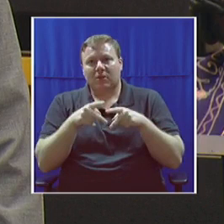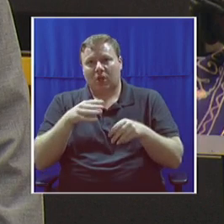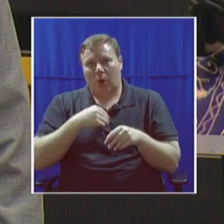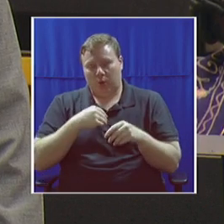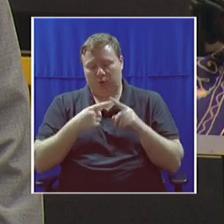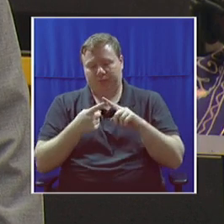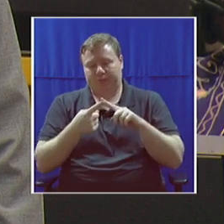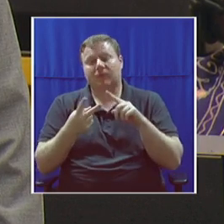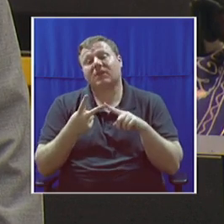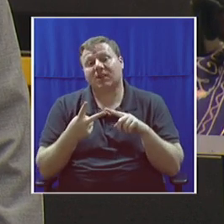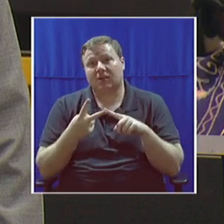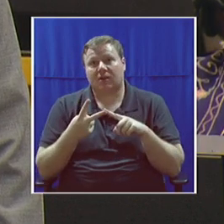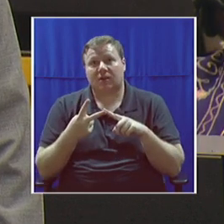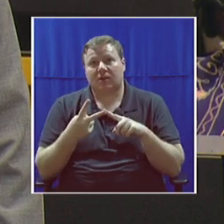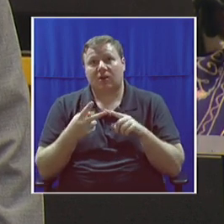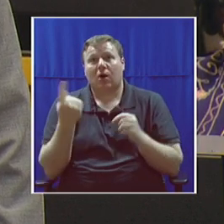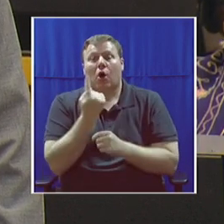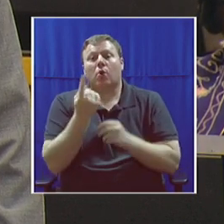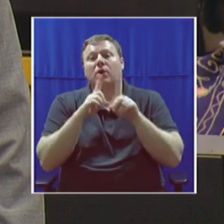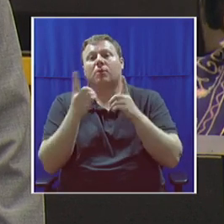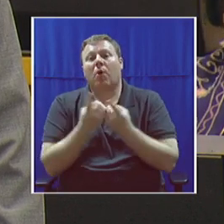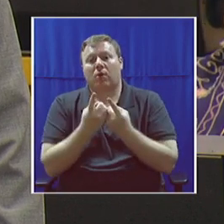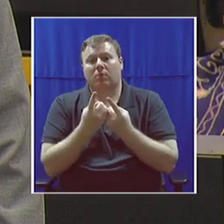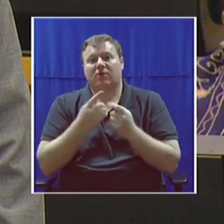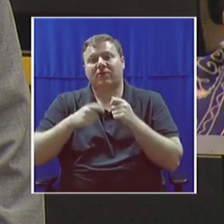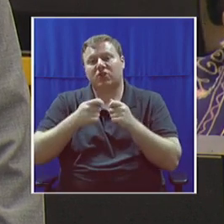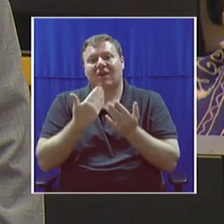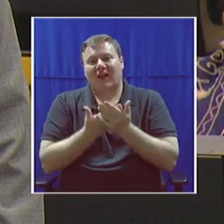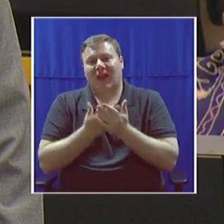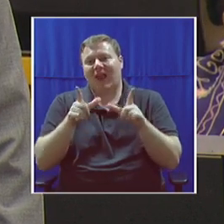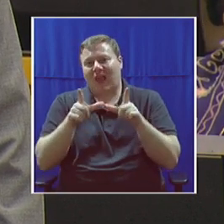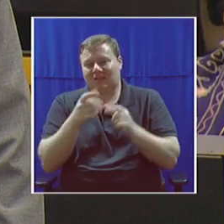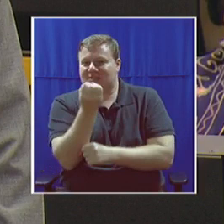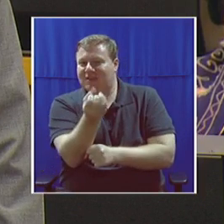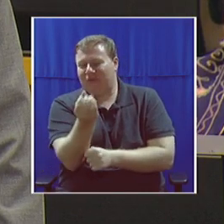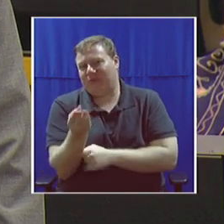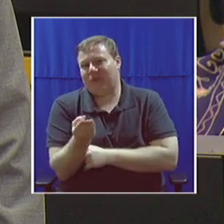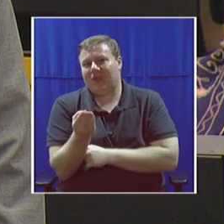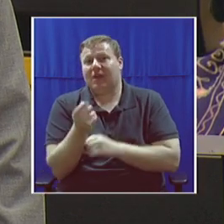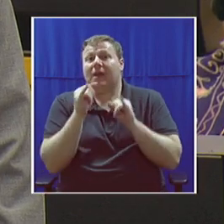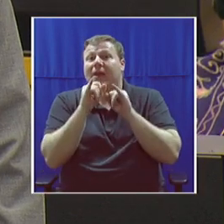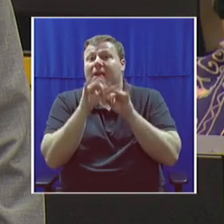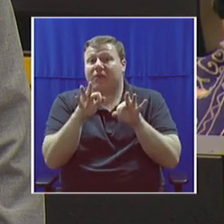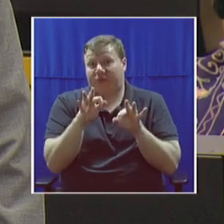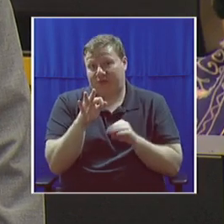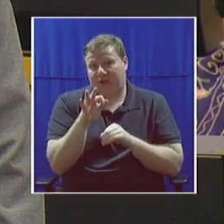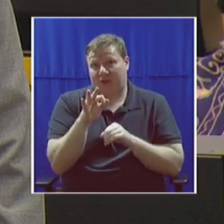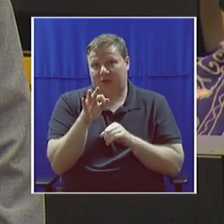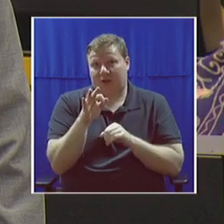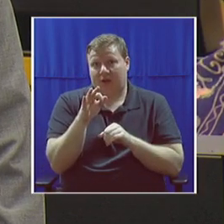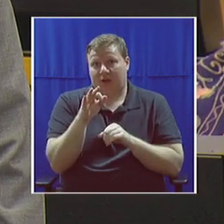my understanding that only the department of Fisheries can issue fishing rights so if you have uh